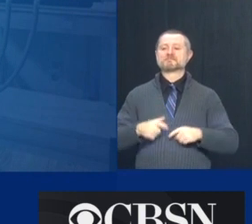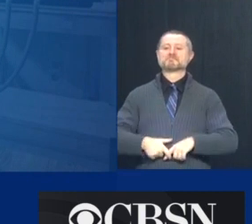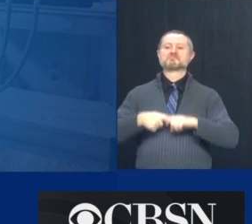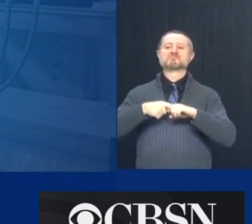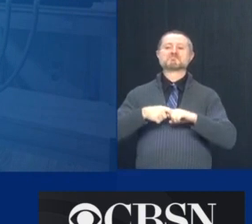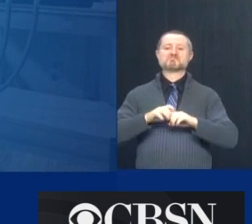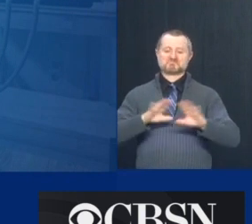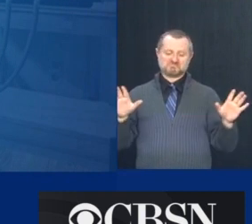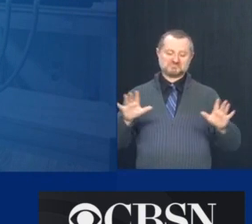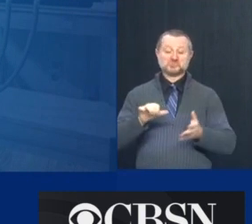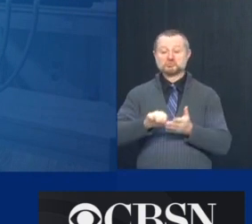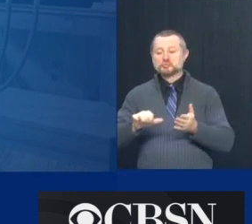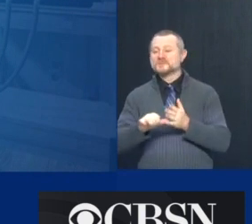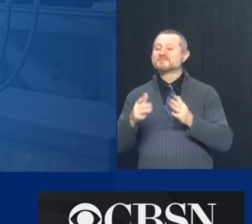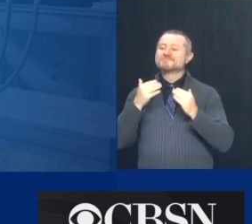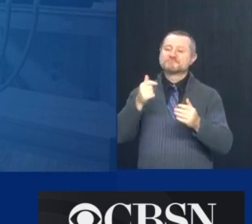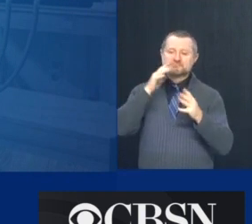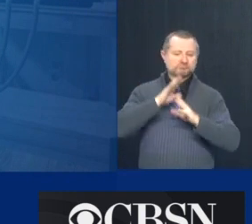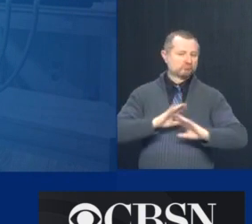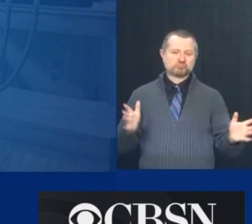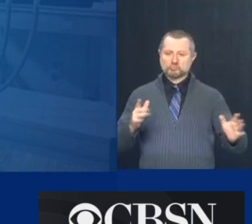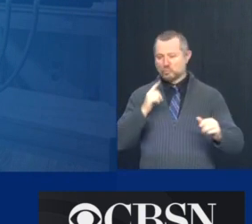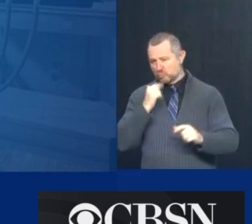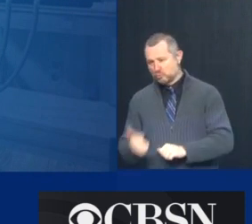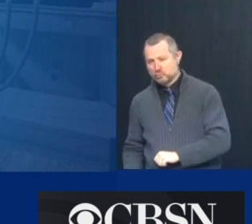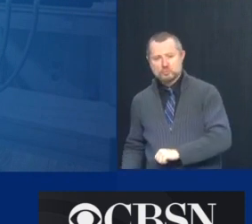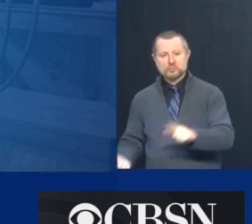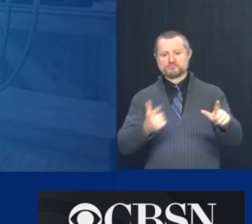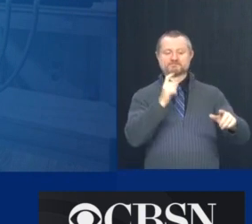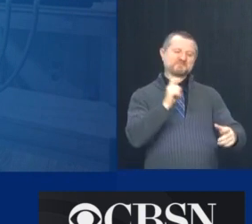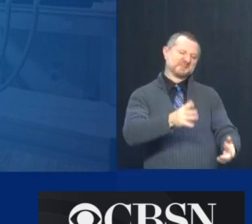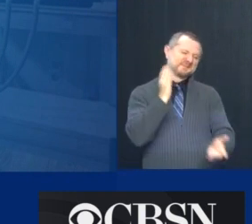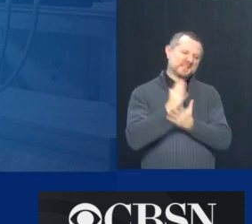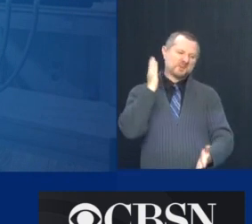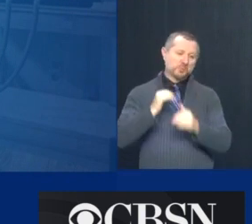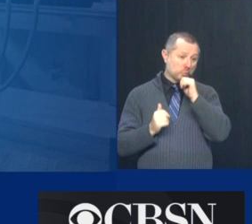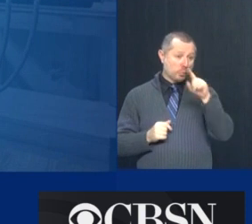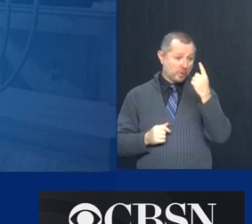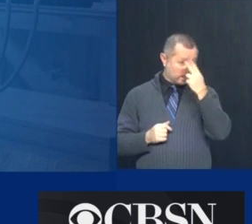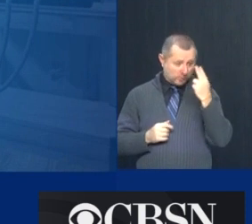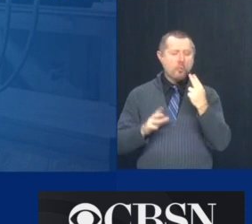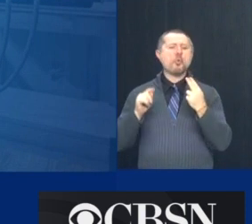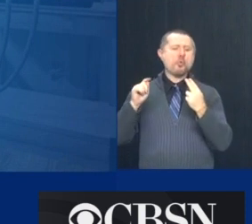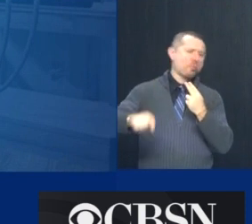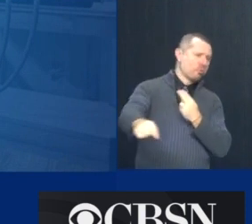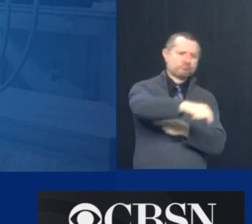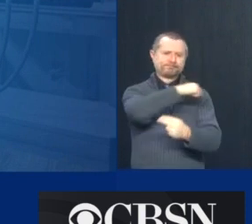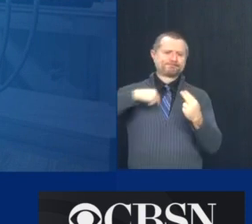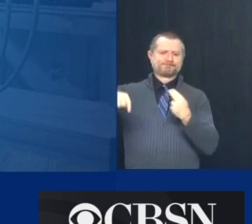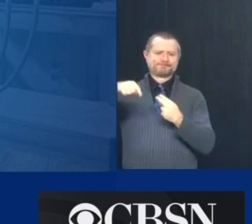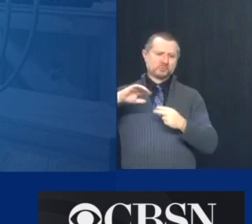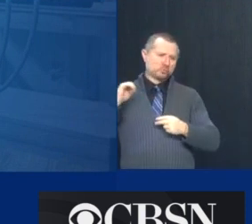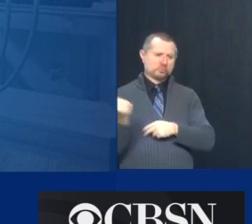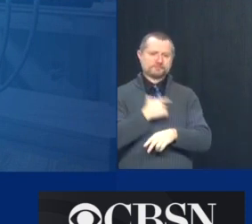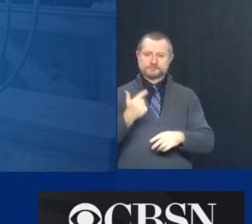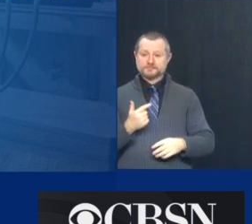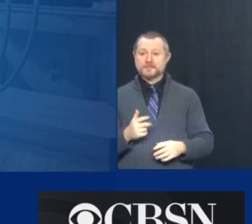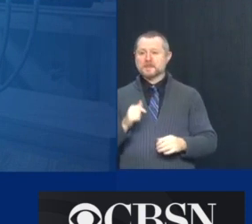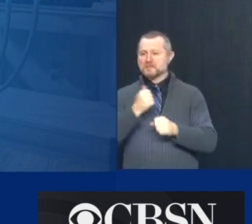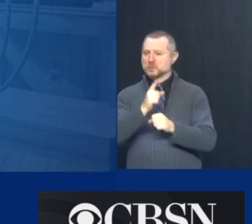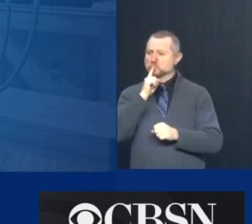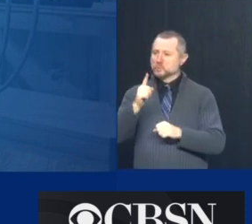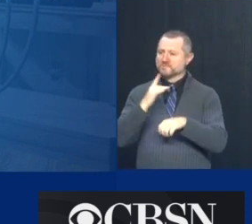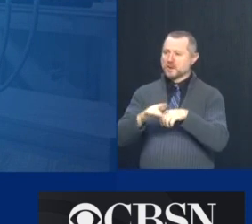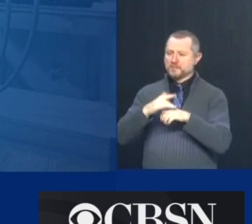mandatory. They must all stop elective surgery as of Friday. Let's start to free up those hospital beds. If the